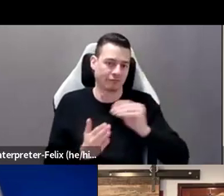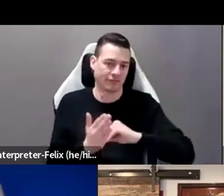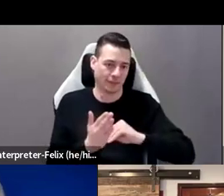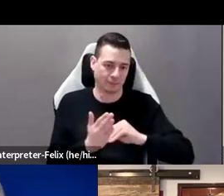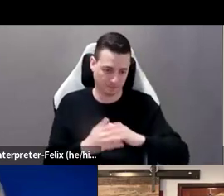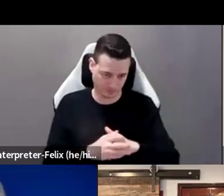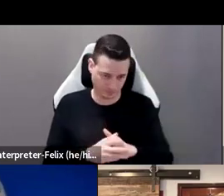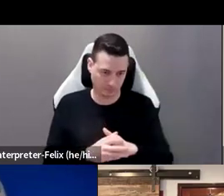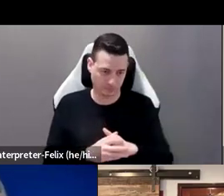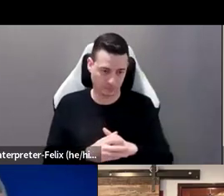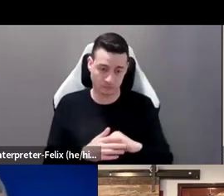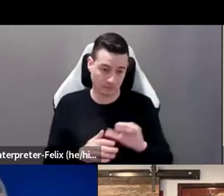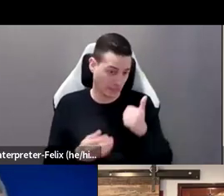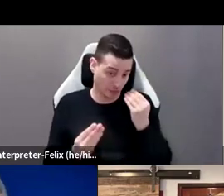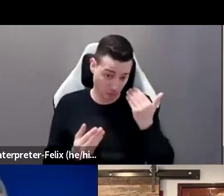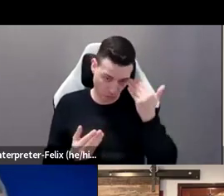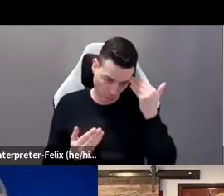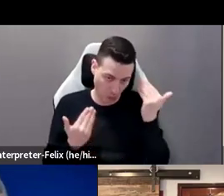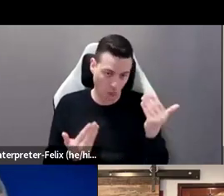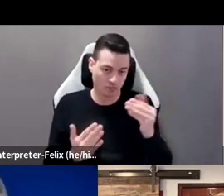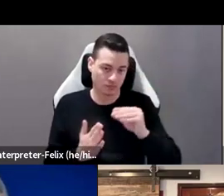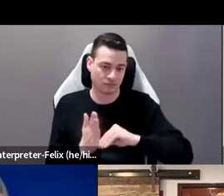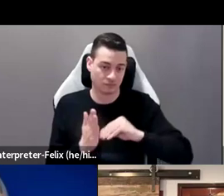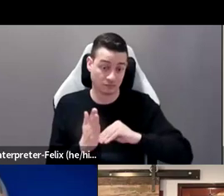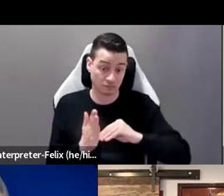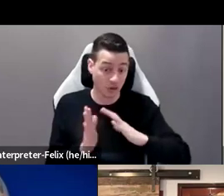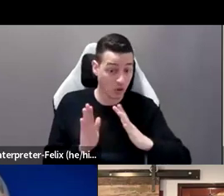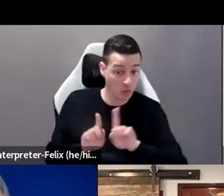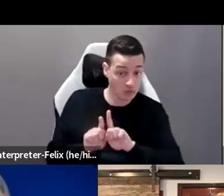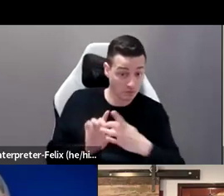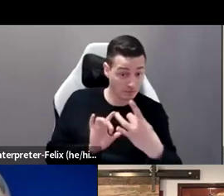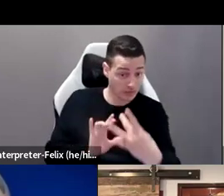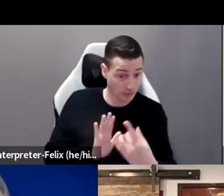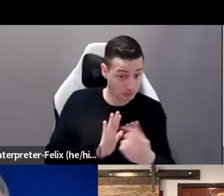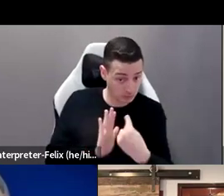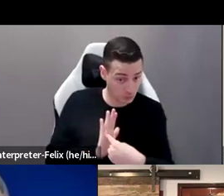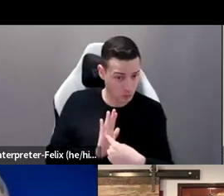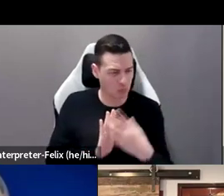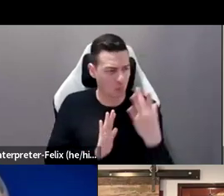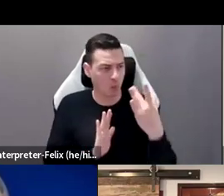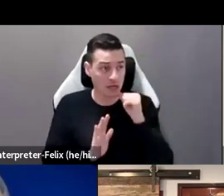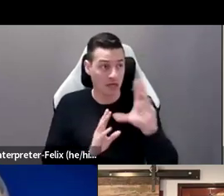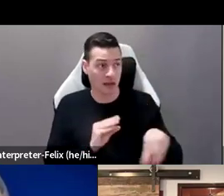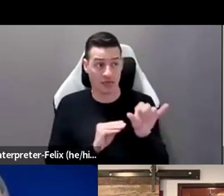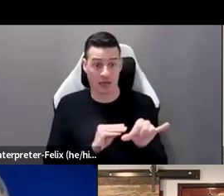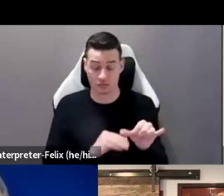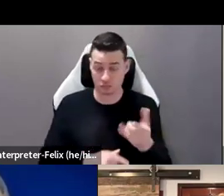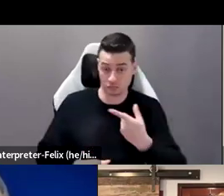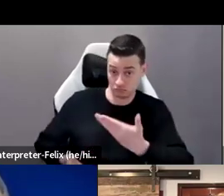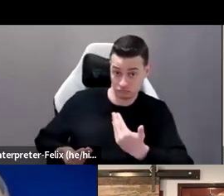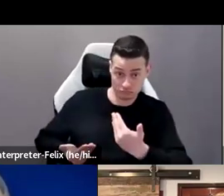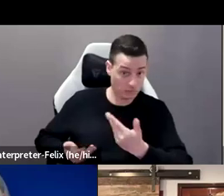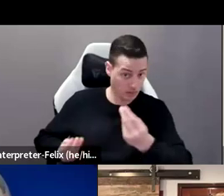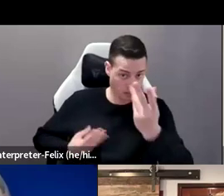give us, any criticism about, well, why didn't you think about this? That's very helpful. We're at